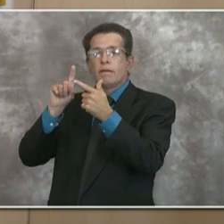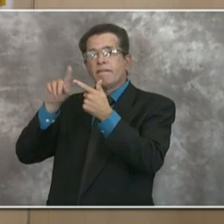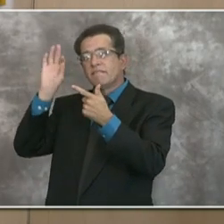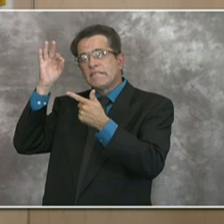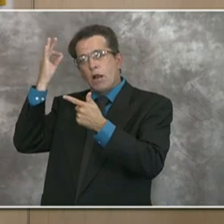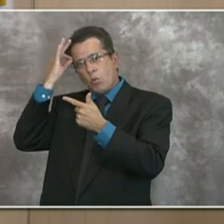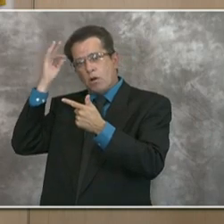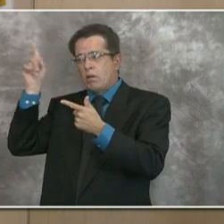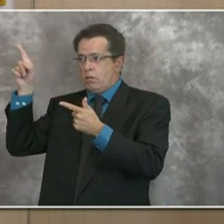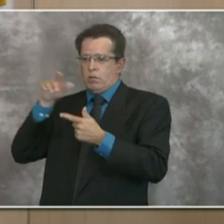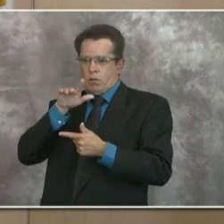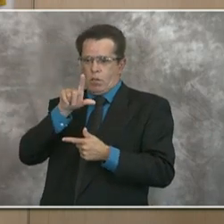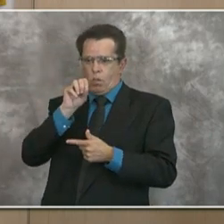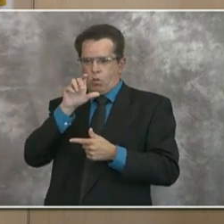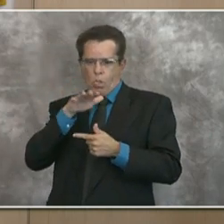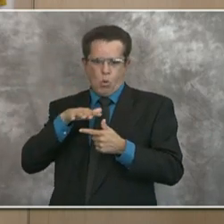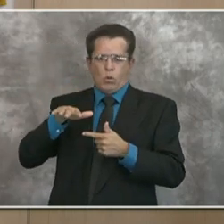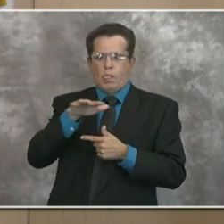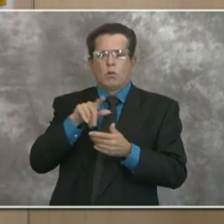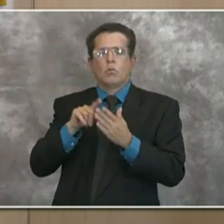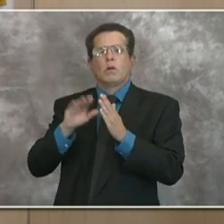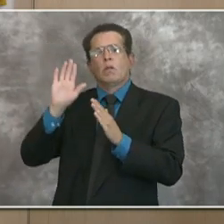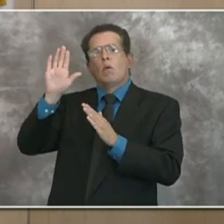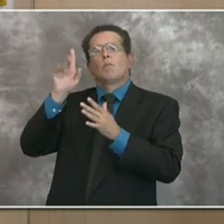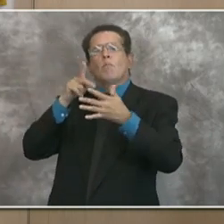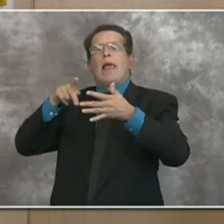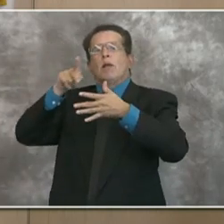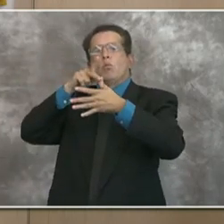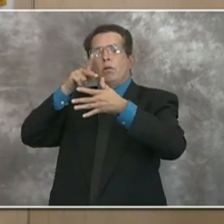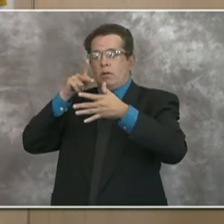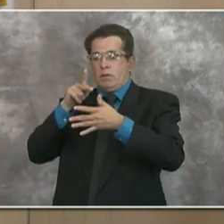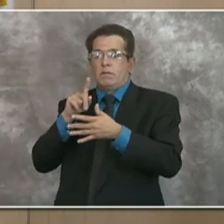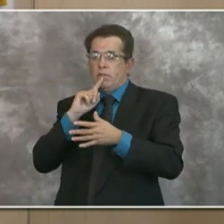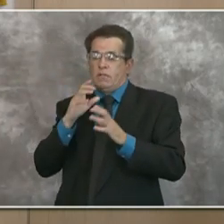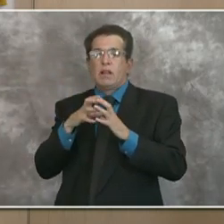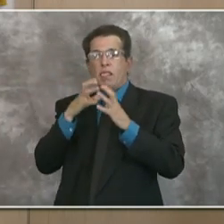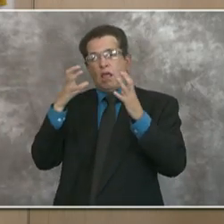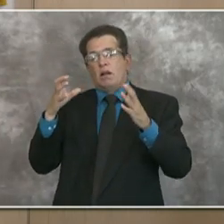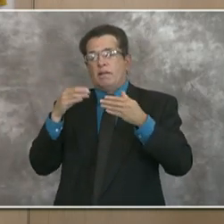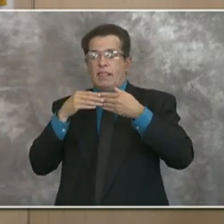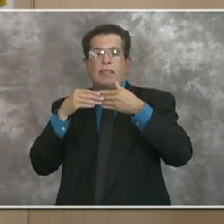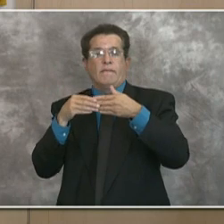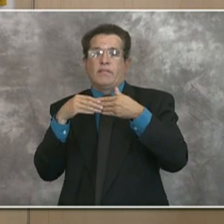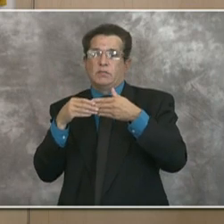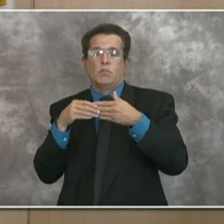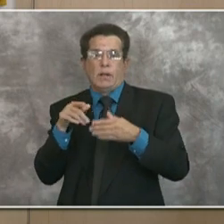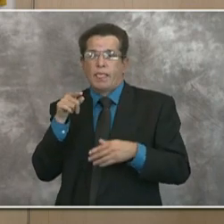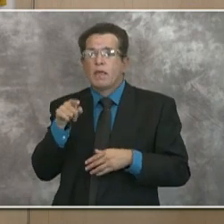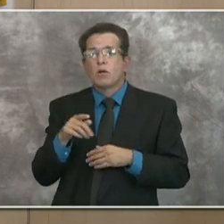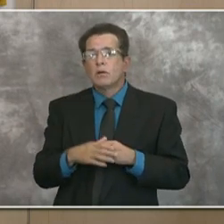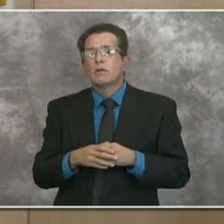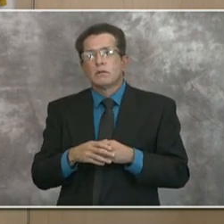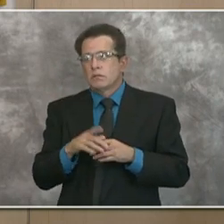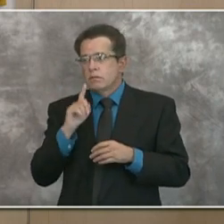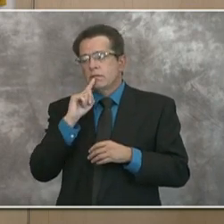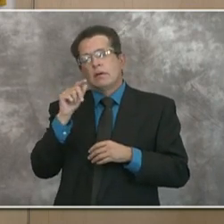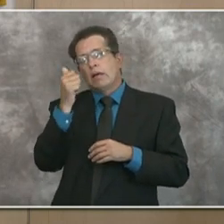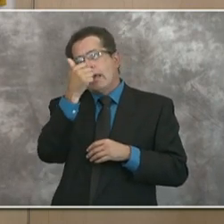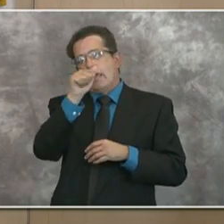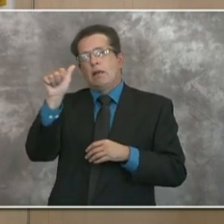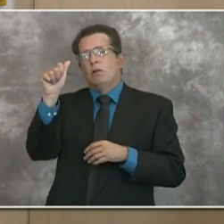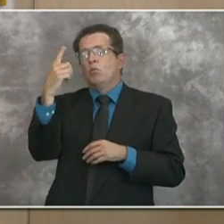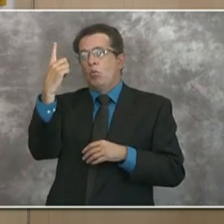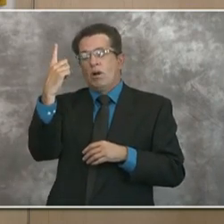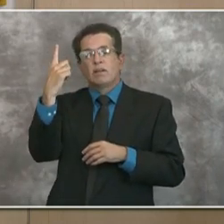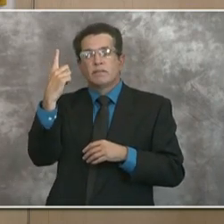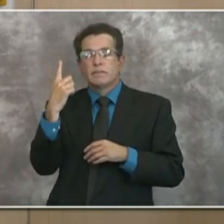and local county priorities, really there's a lot of latitude there. Most anyone